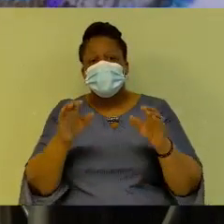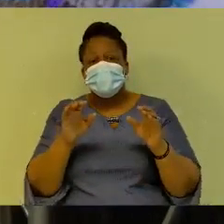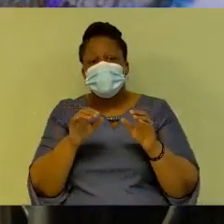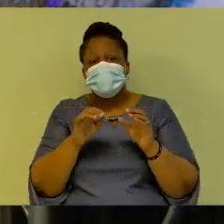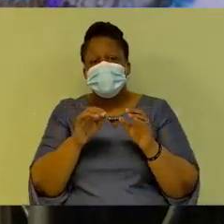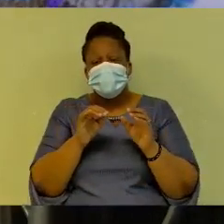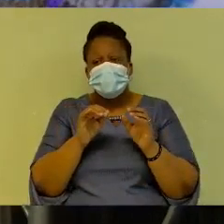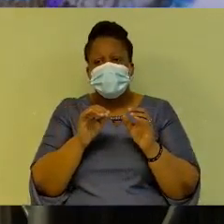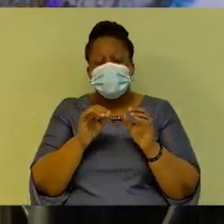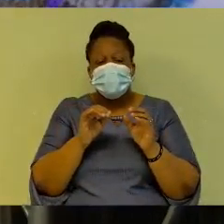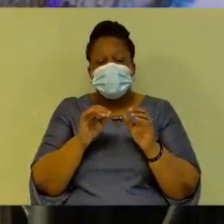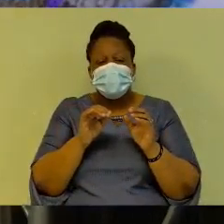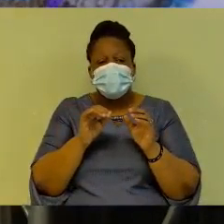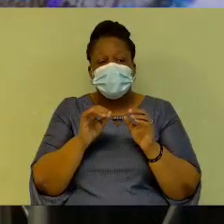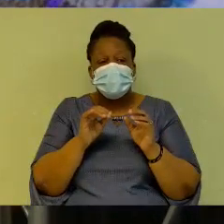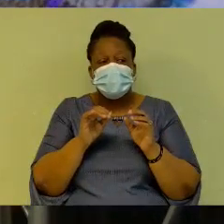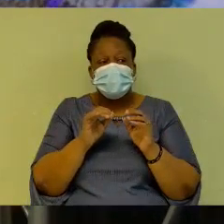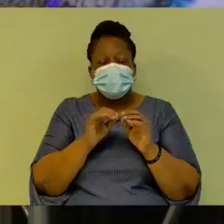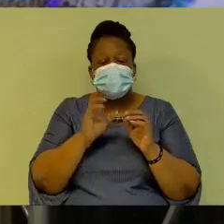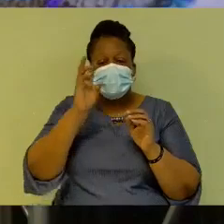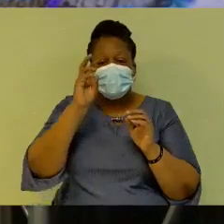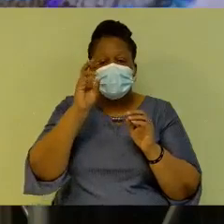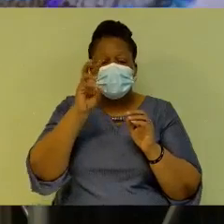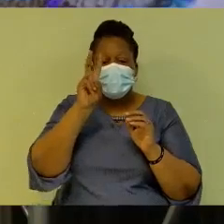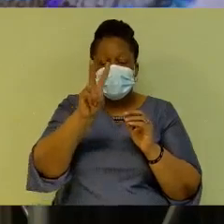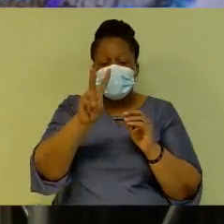665-3091, the Counseling Unit at